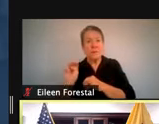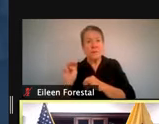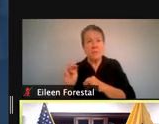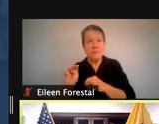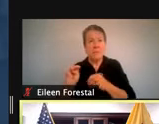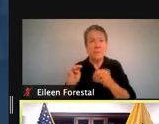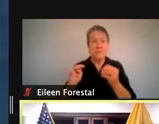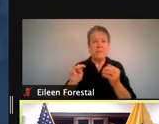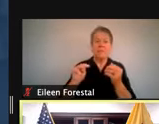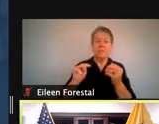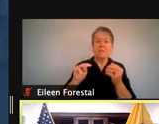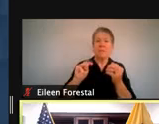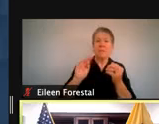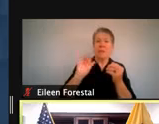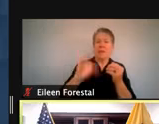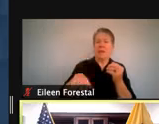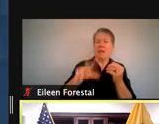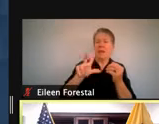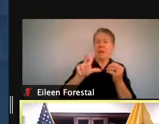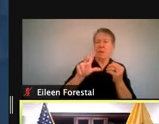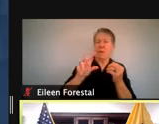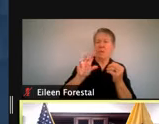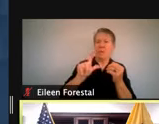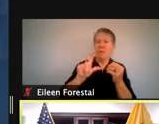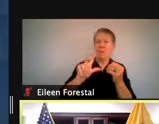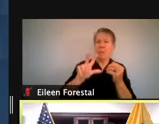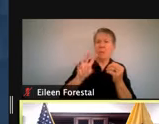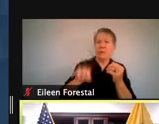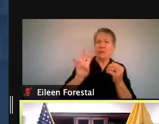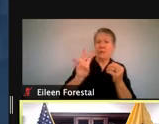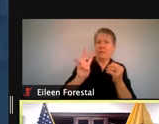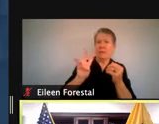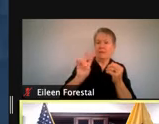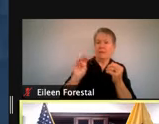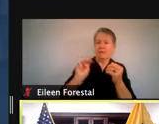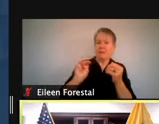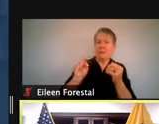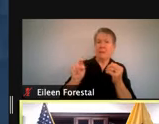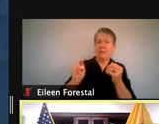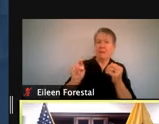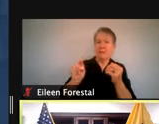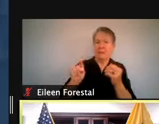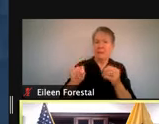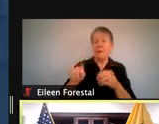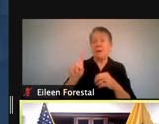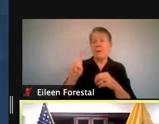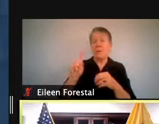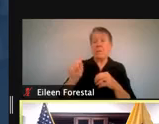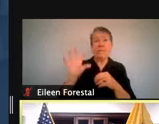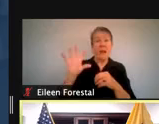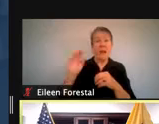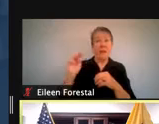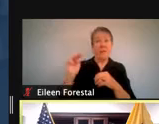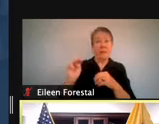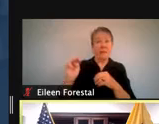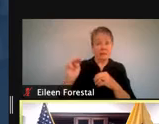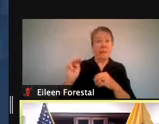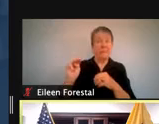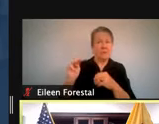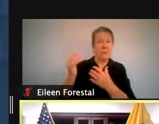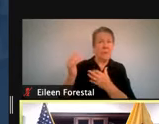hospital gowns inventoried in our warehouse, with another 1.5 million on the way. And when those arrive, we will clear our target